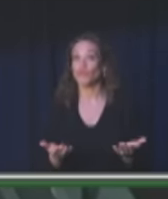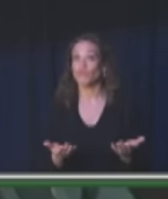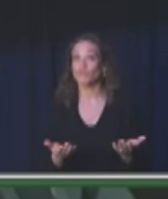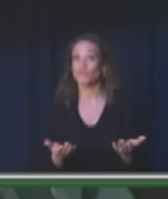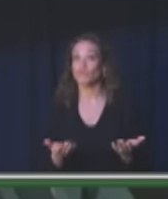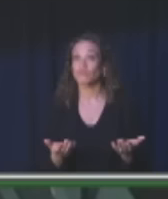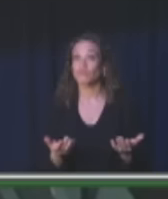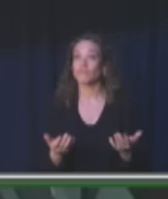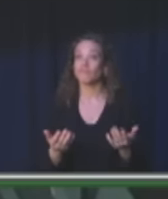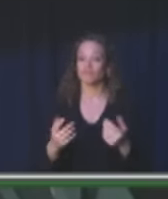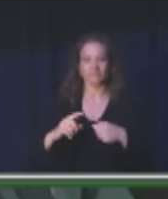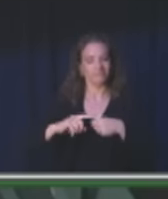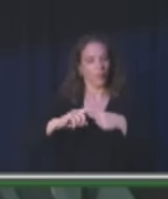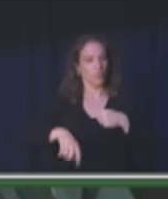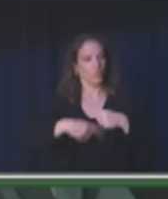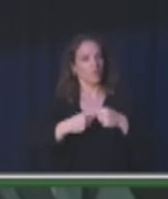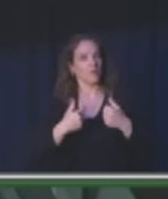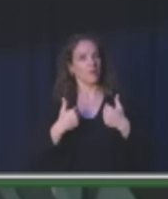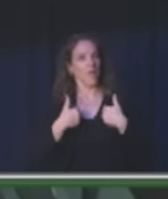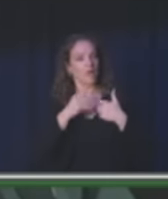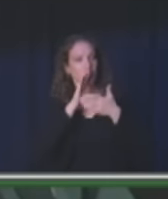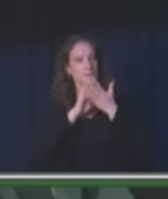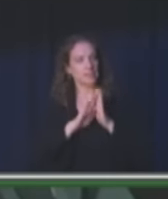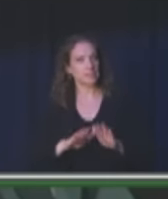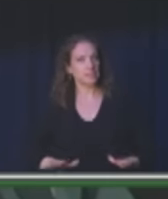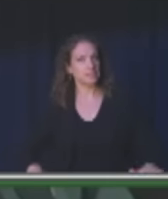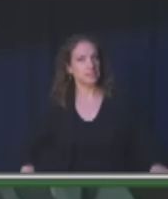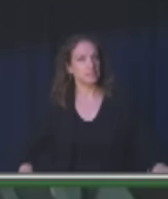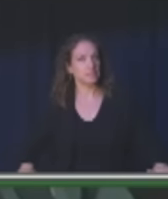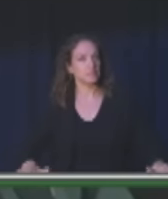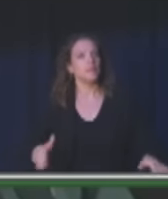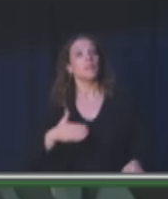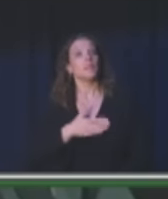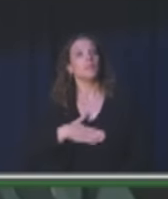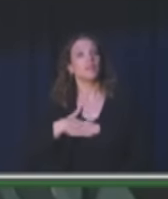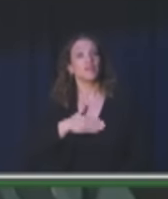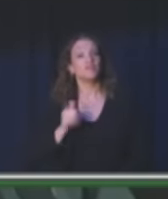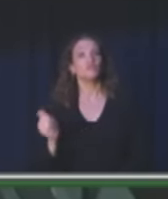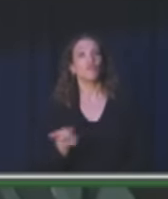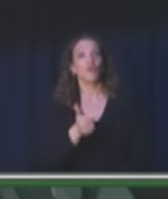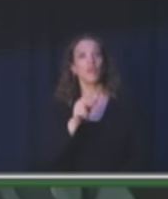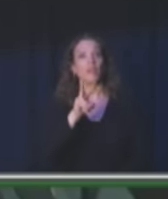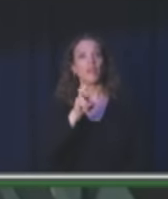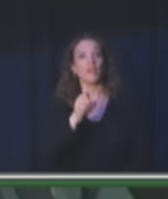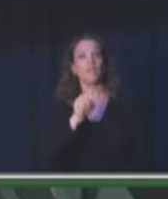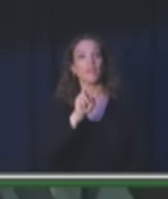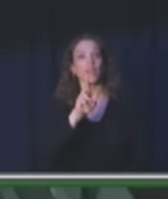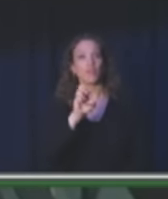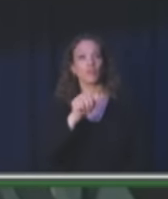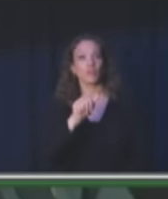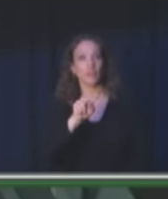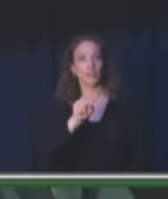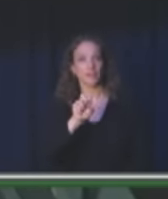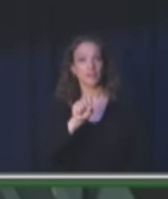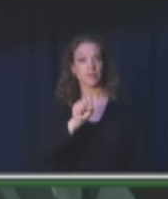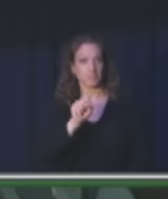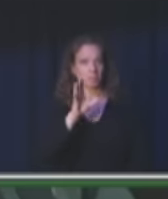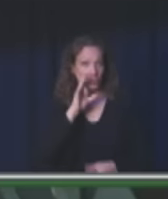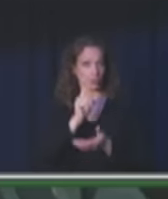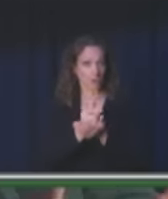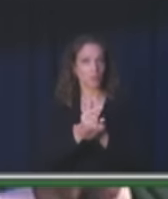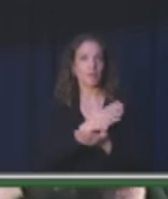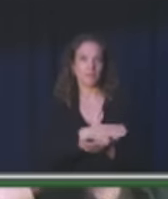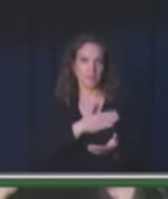in a world of peace. Would the veterans that are who are graduating today please rise so we can salute